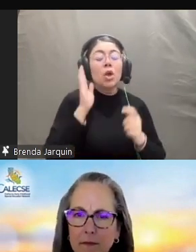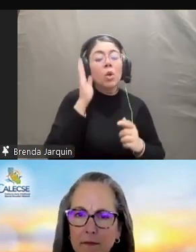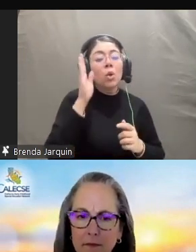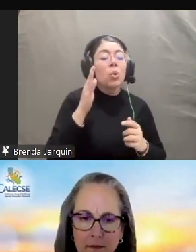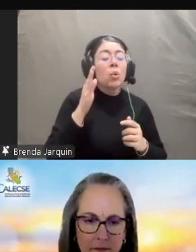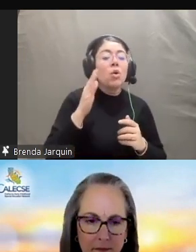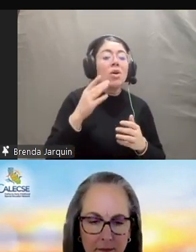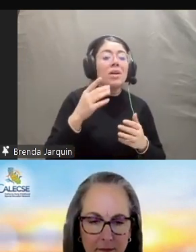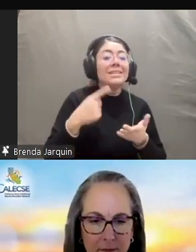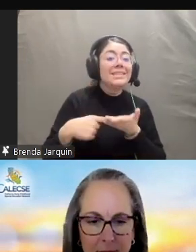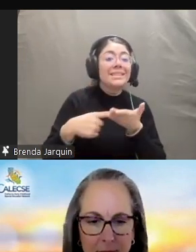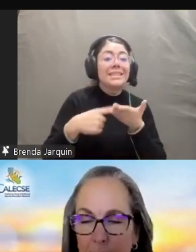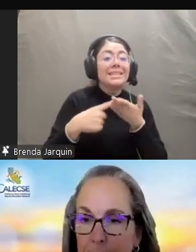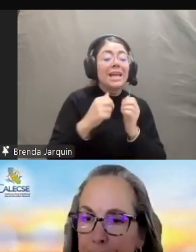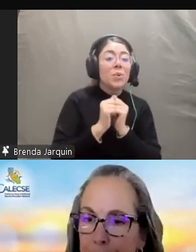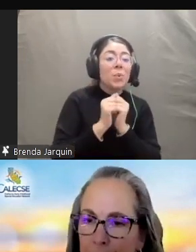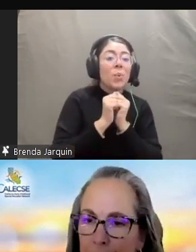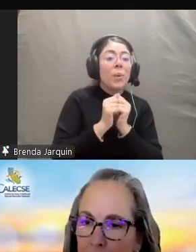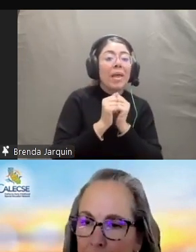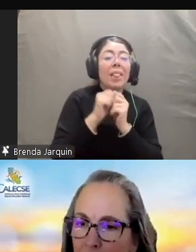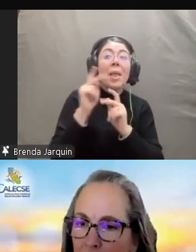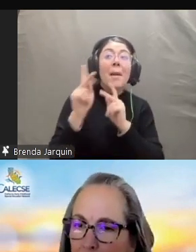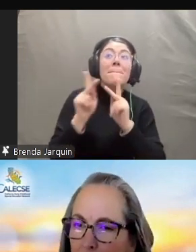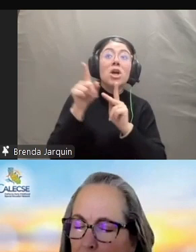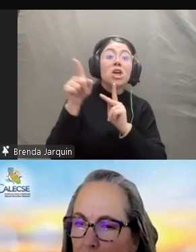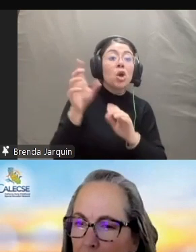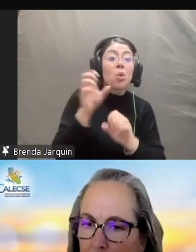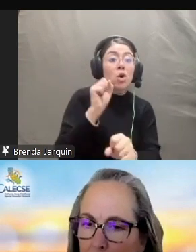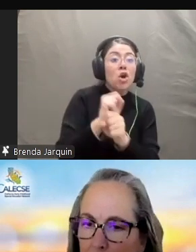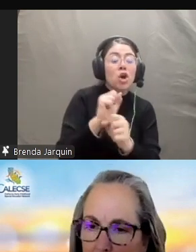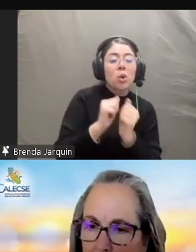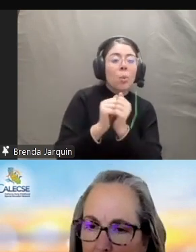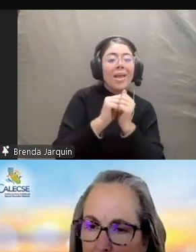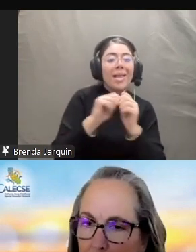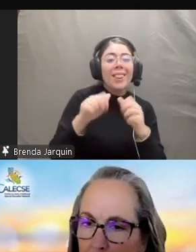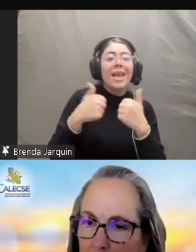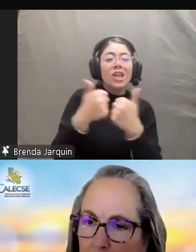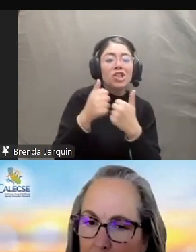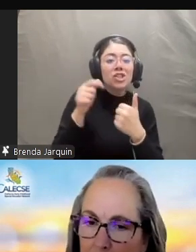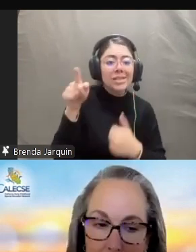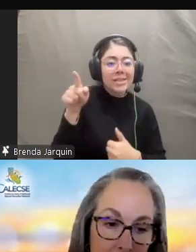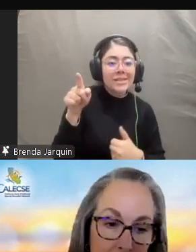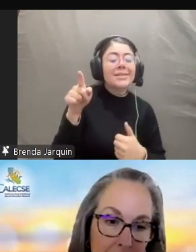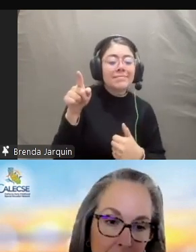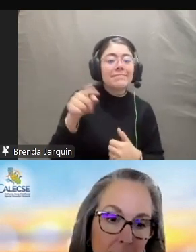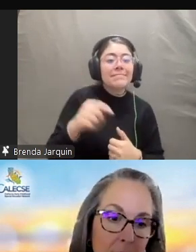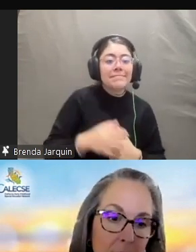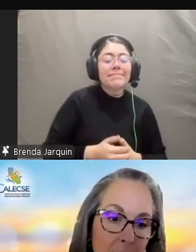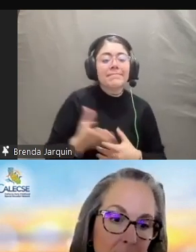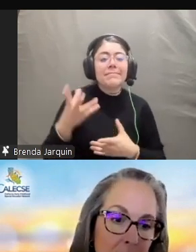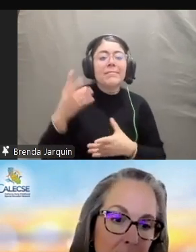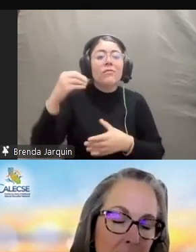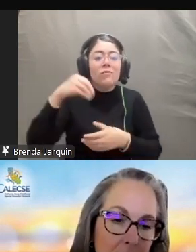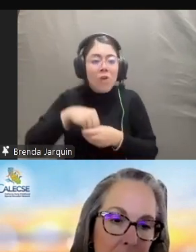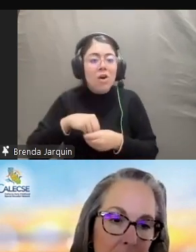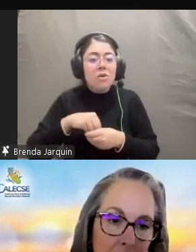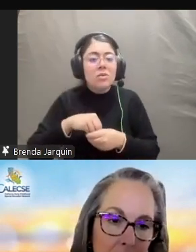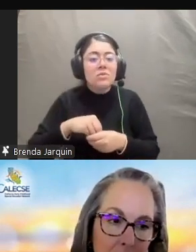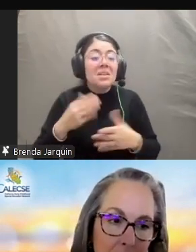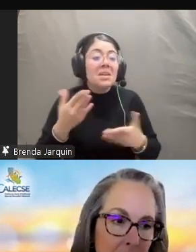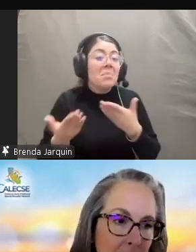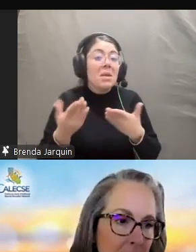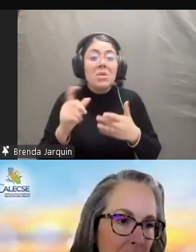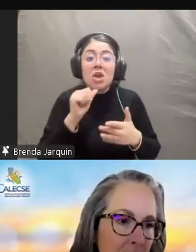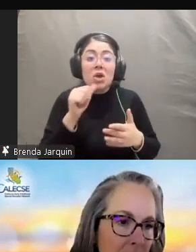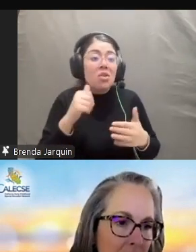agreement. You might want to have a small group. We didn't have everybody that was on our collaborative participate, but we